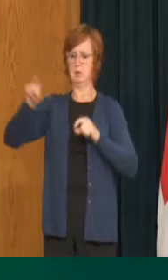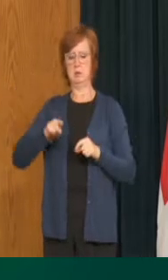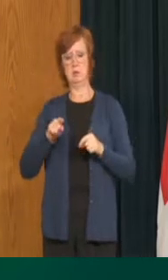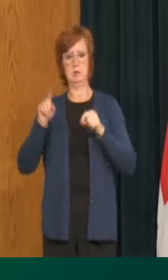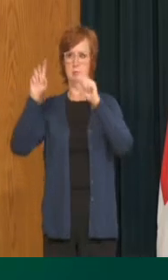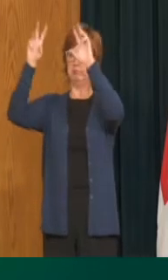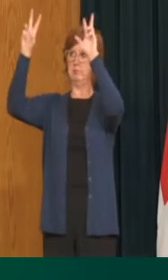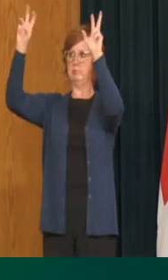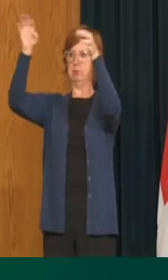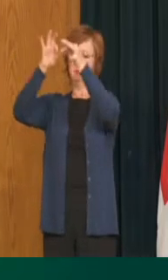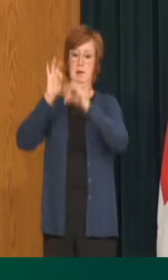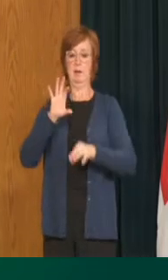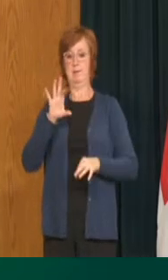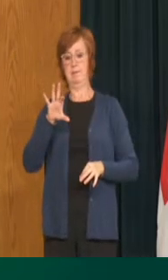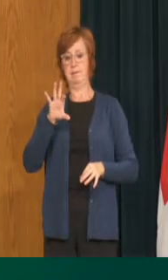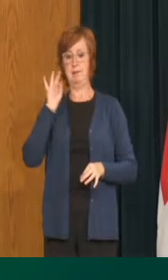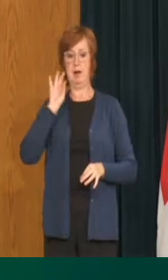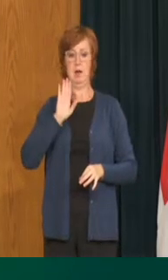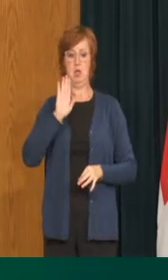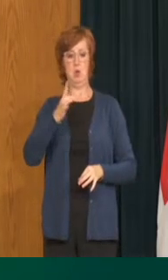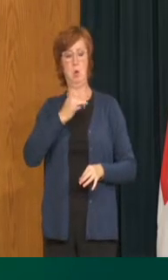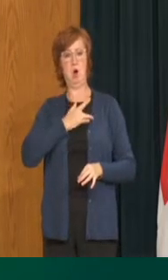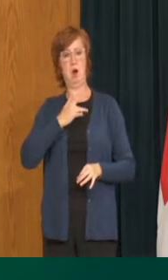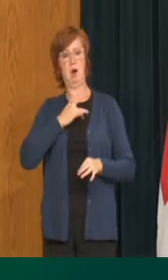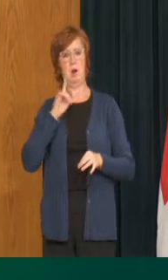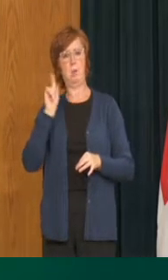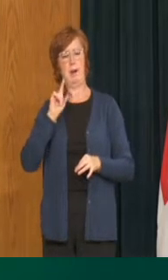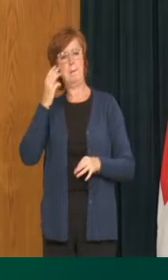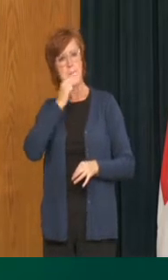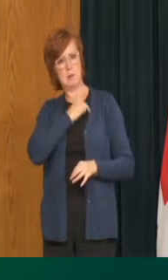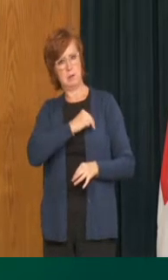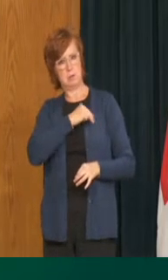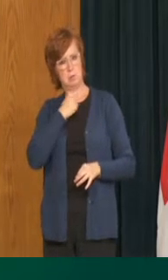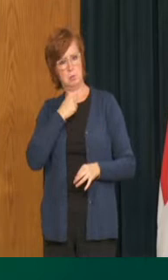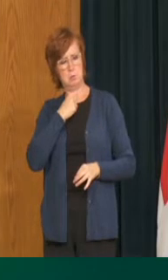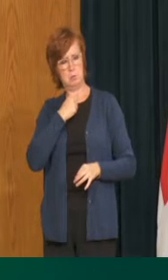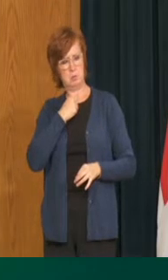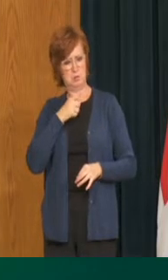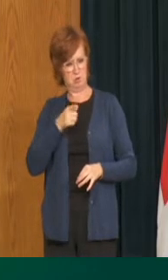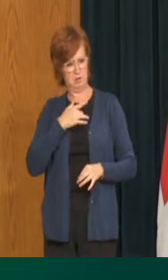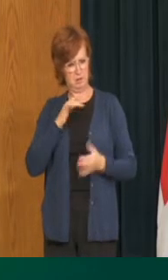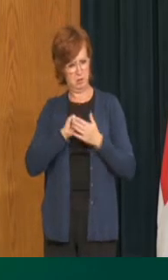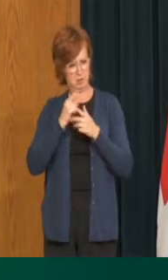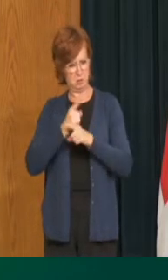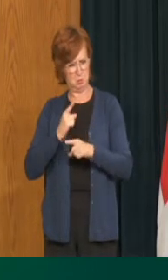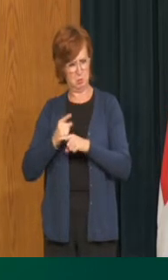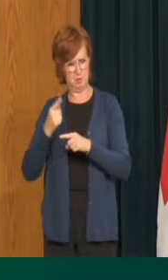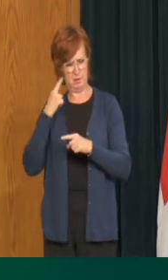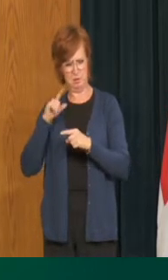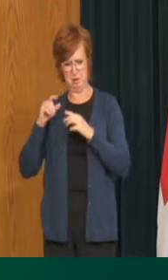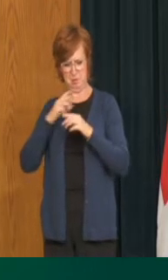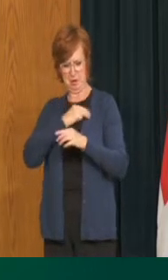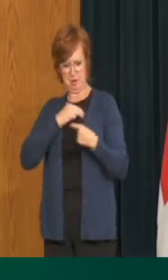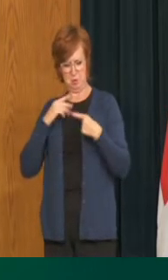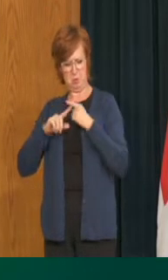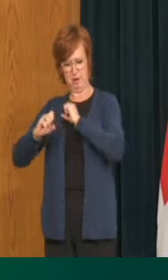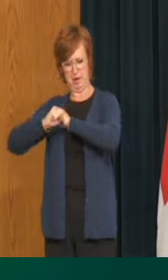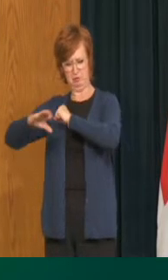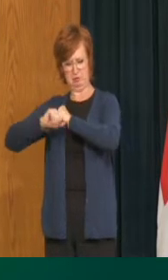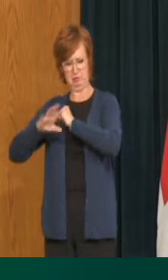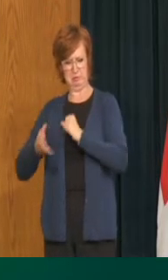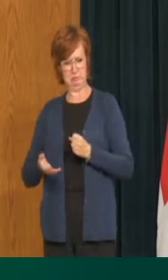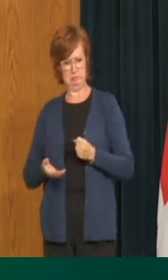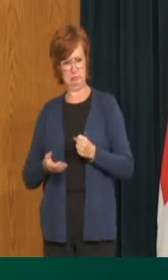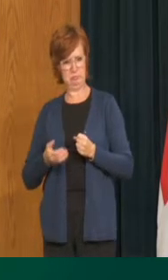think it's appropriate for Tourism Manitoba to be advertising that way. Well, listen, when those billboards were booked, things may have been different